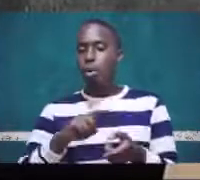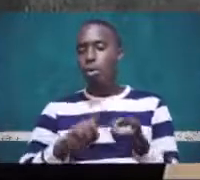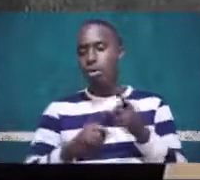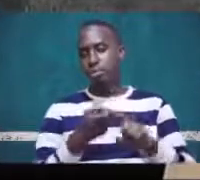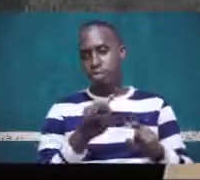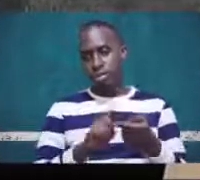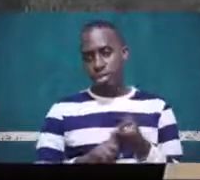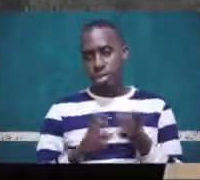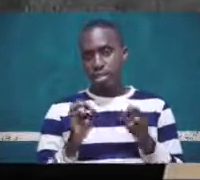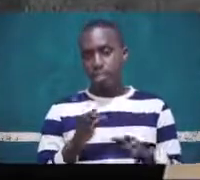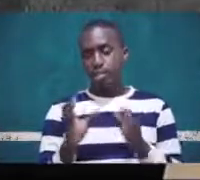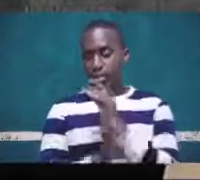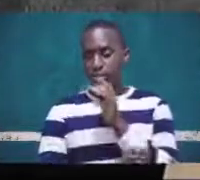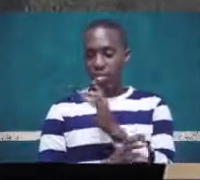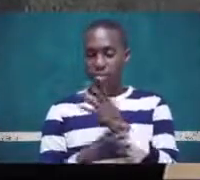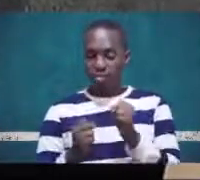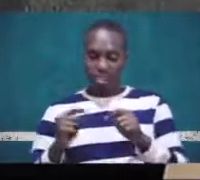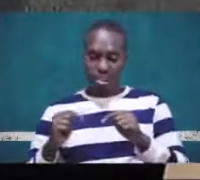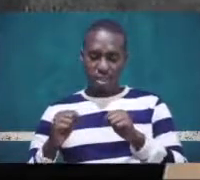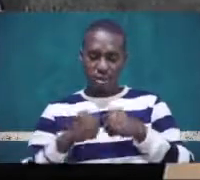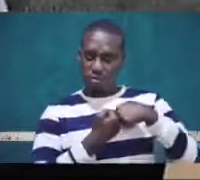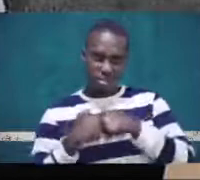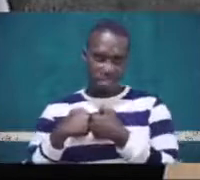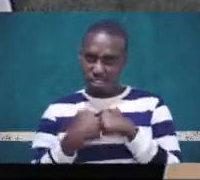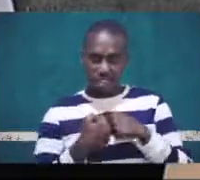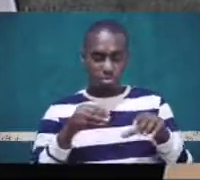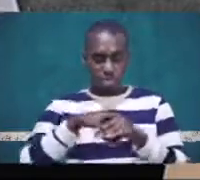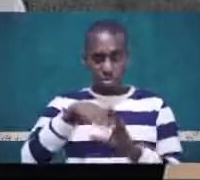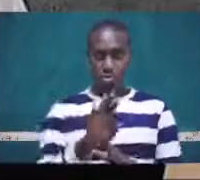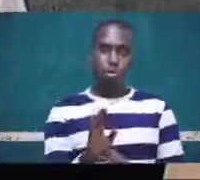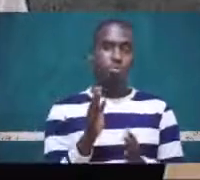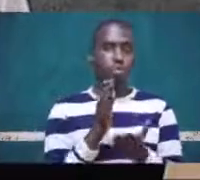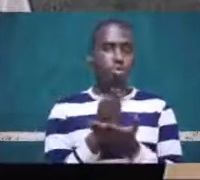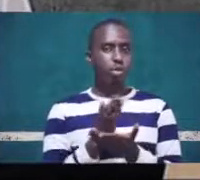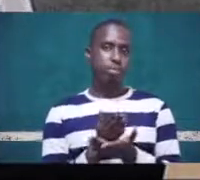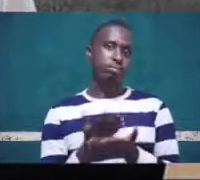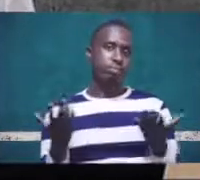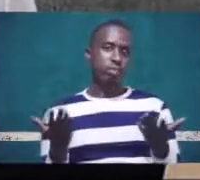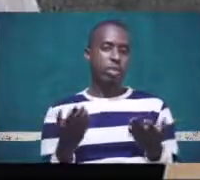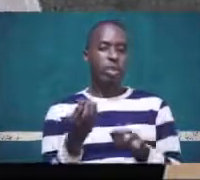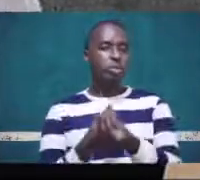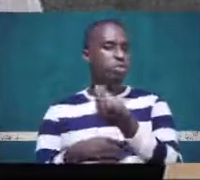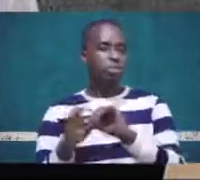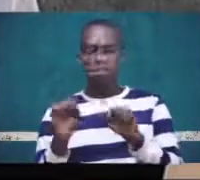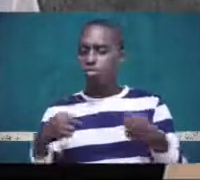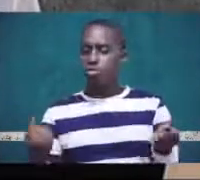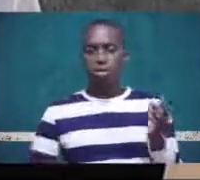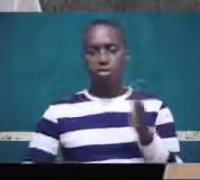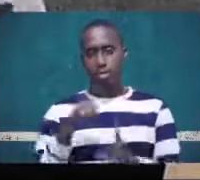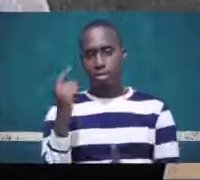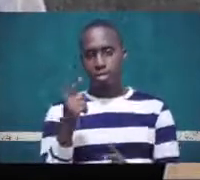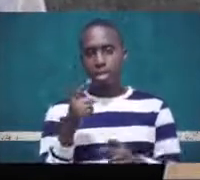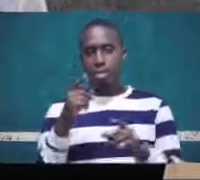countries. If these countries have conflicts among themselves, these countries trade will not succeed.